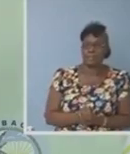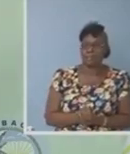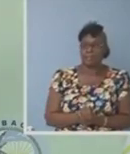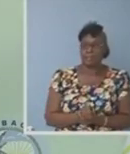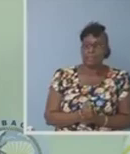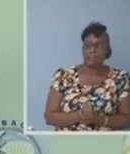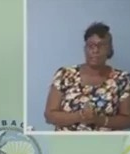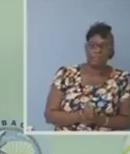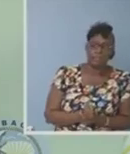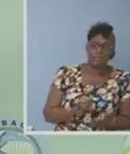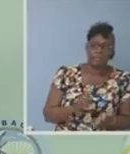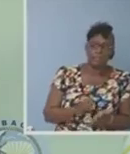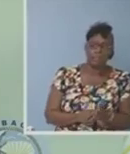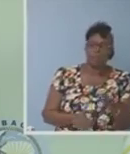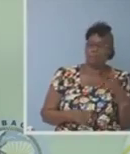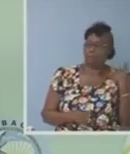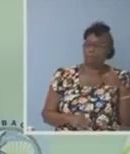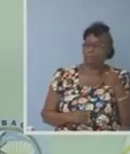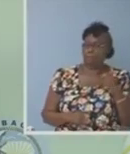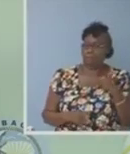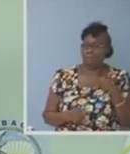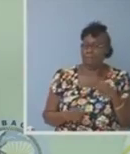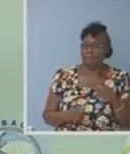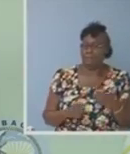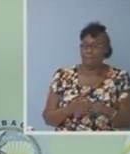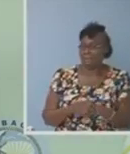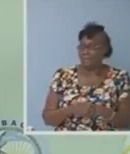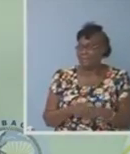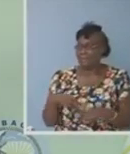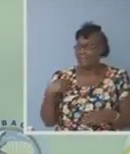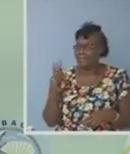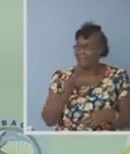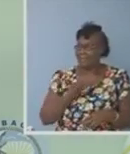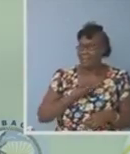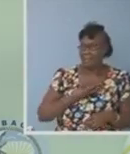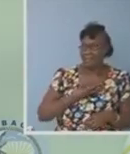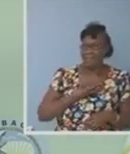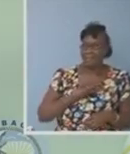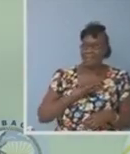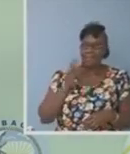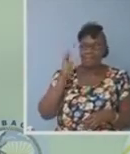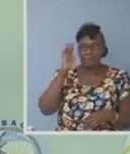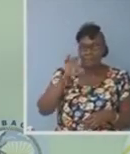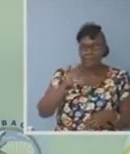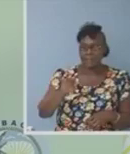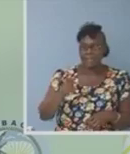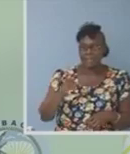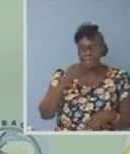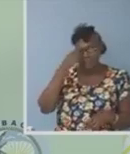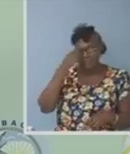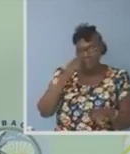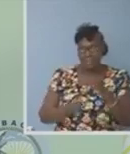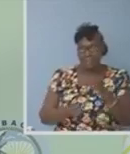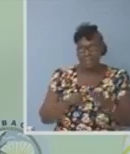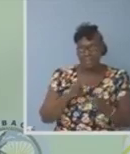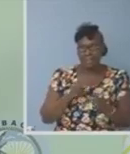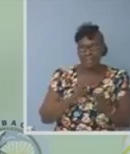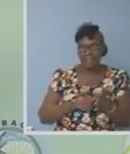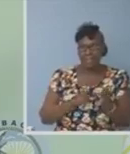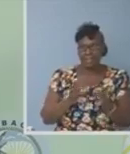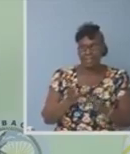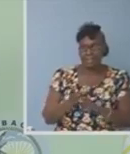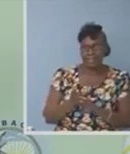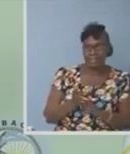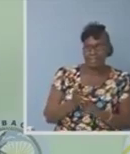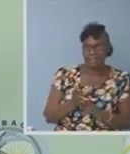Tobago context, we will take that decision as part of our strategy to